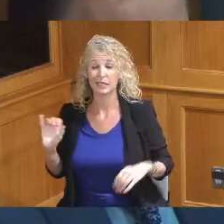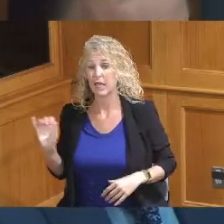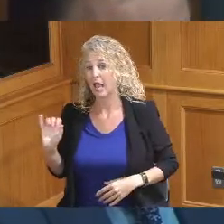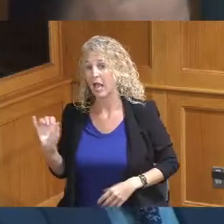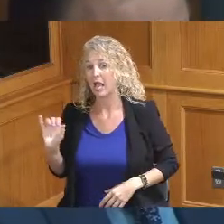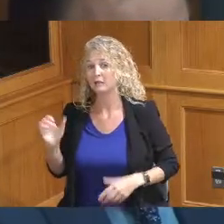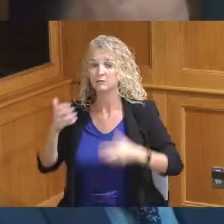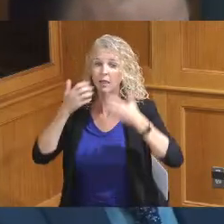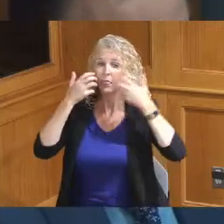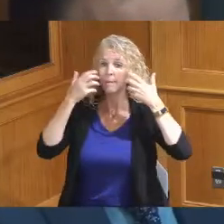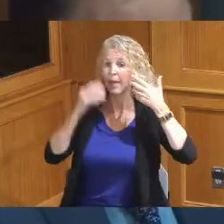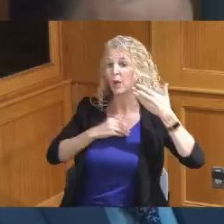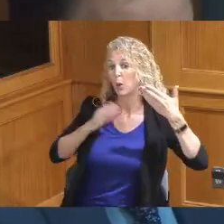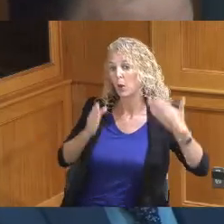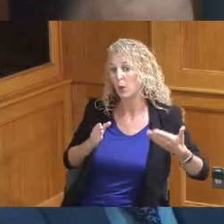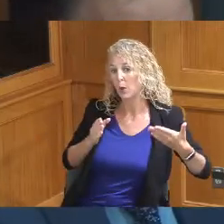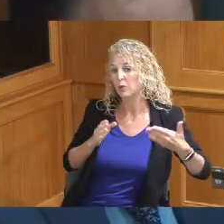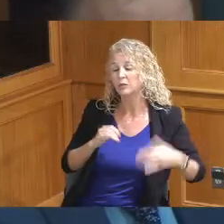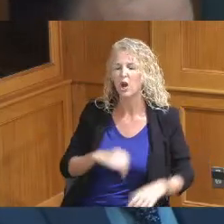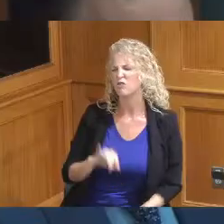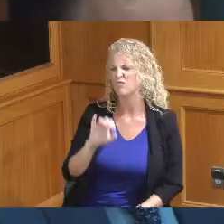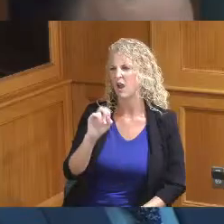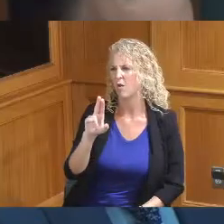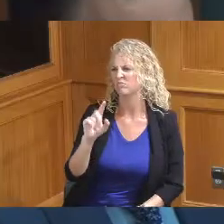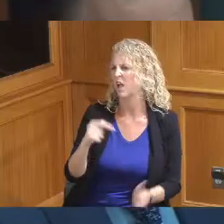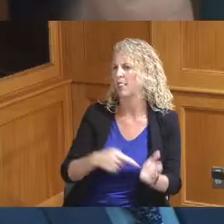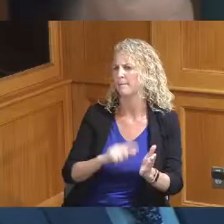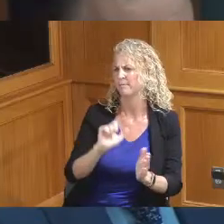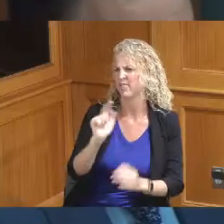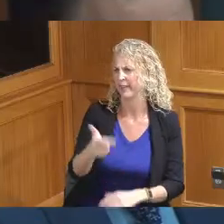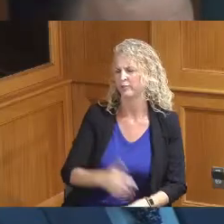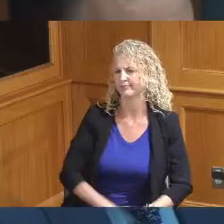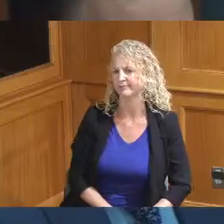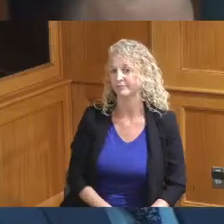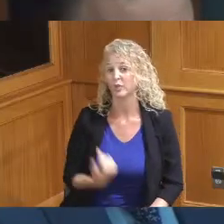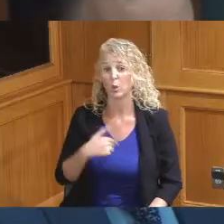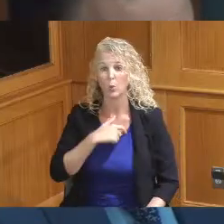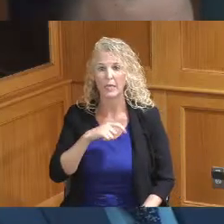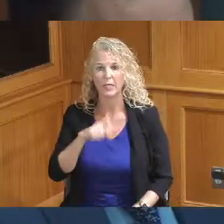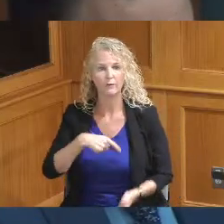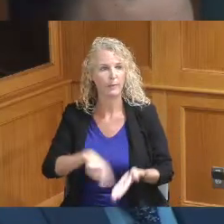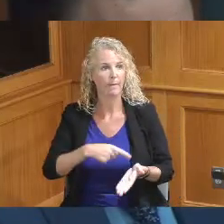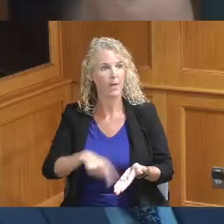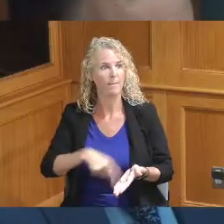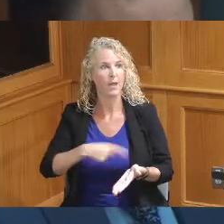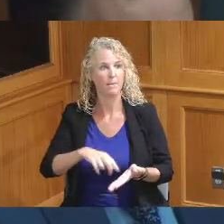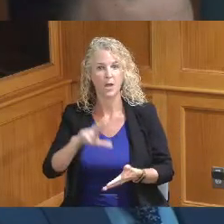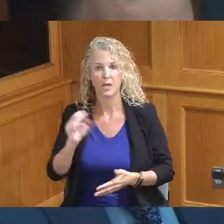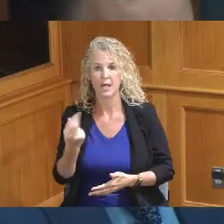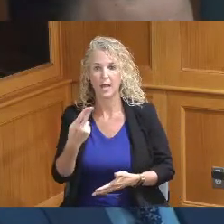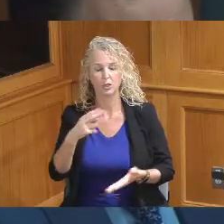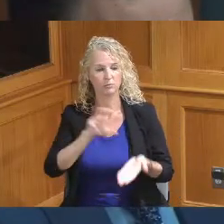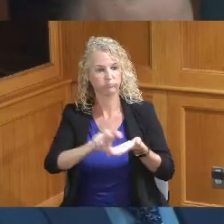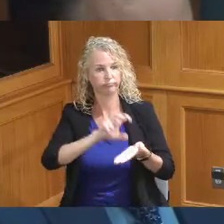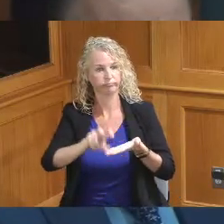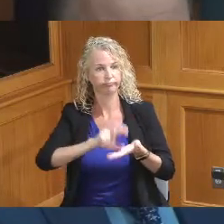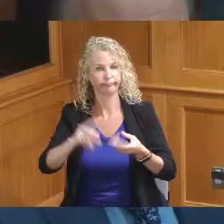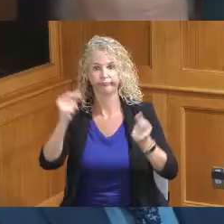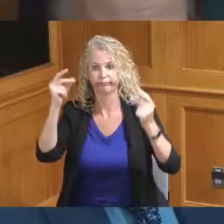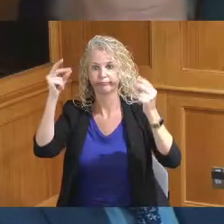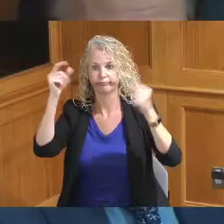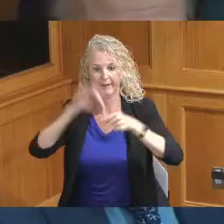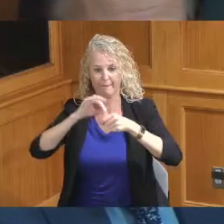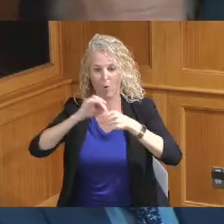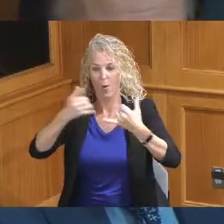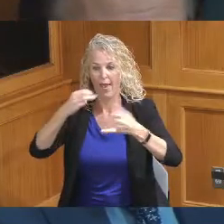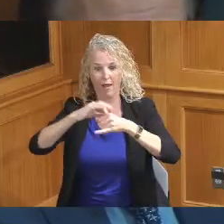the bingo ownership, they're on an IOU program. We're on a cash. Everything we do something, we got to hurry and vote the next day to